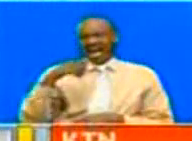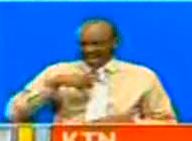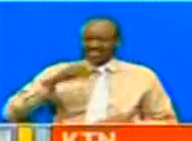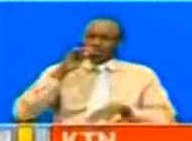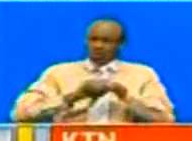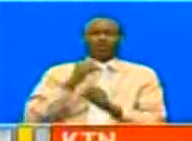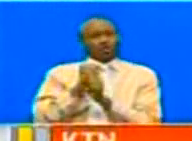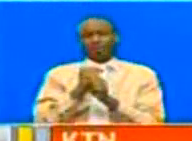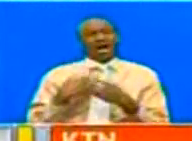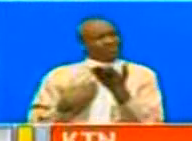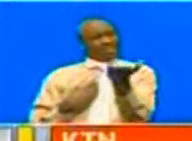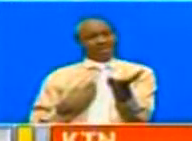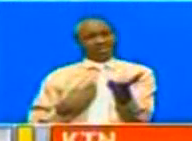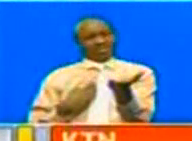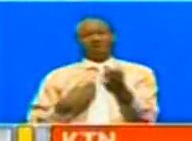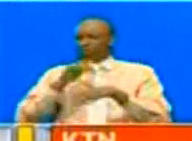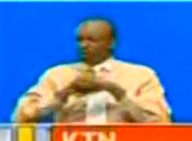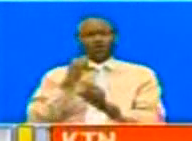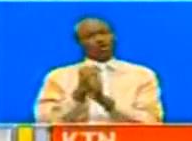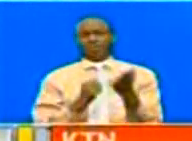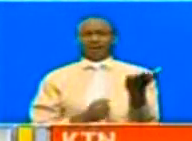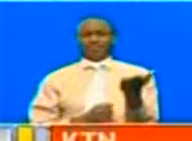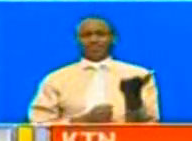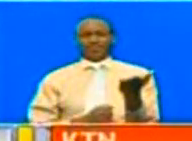good job, very good job